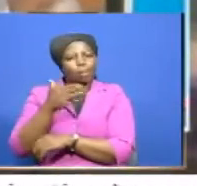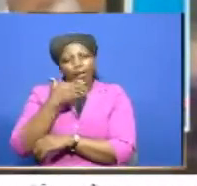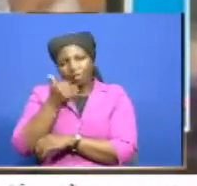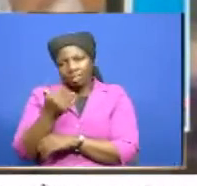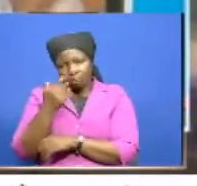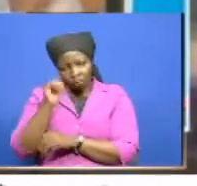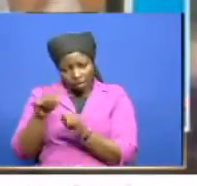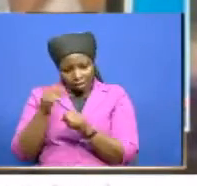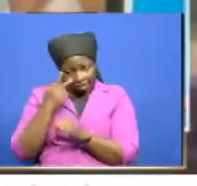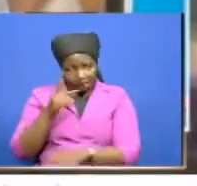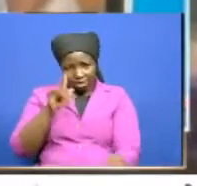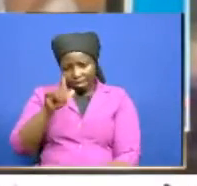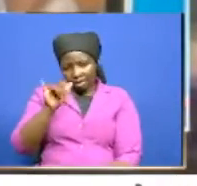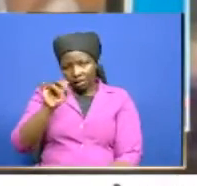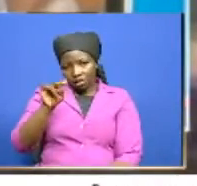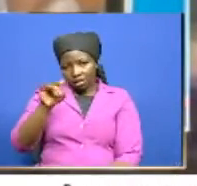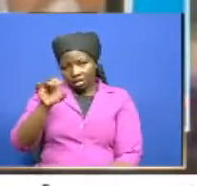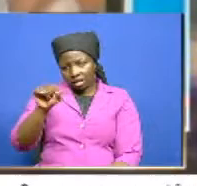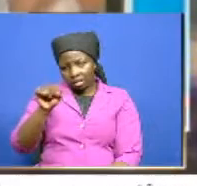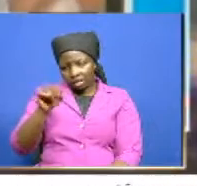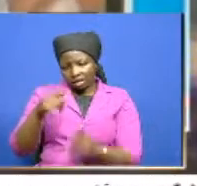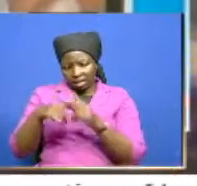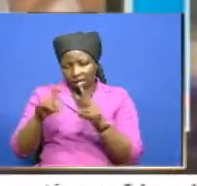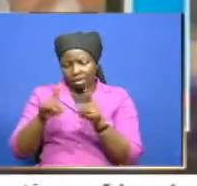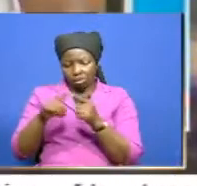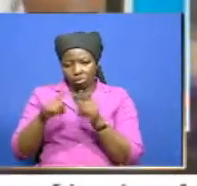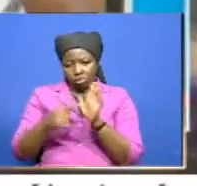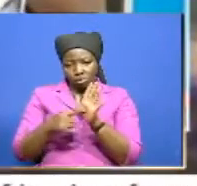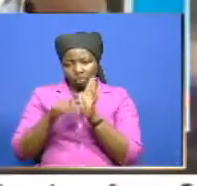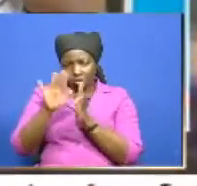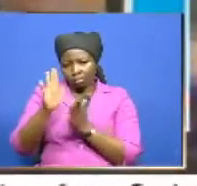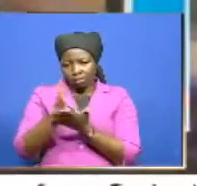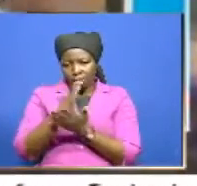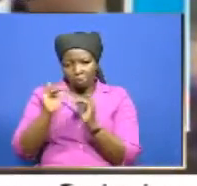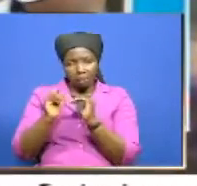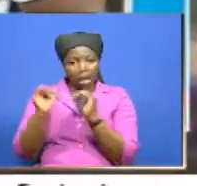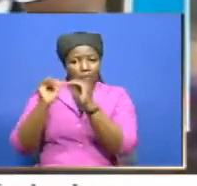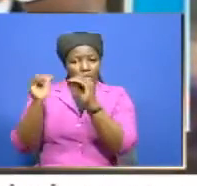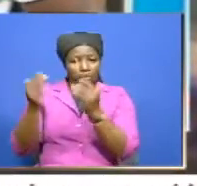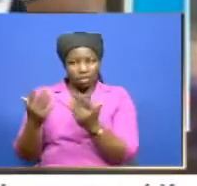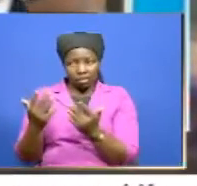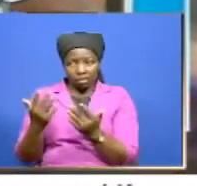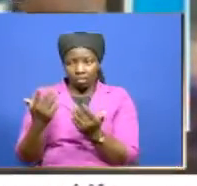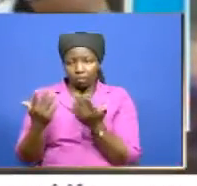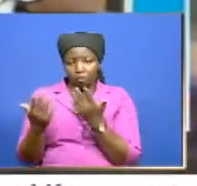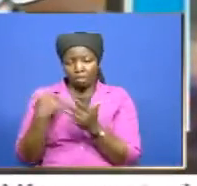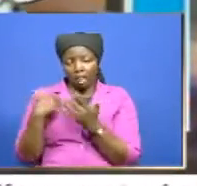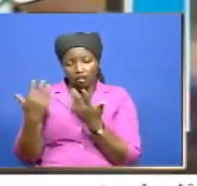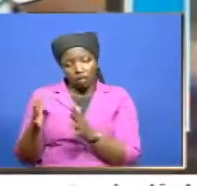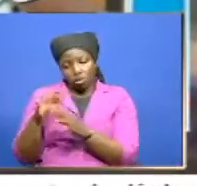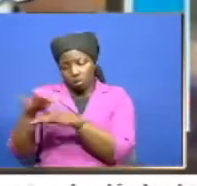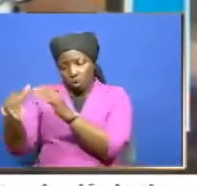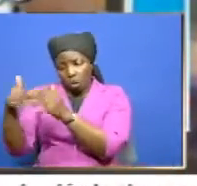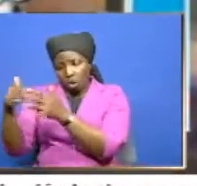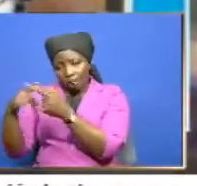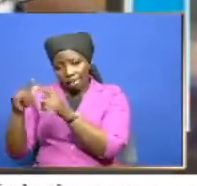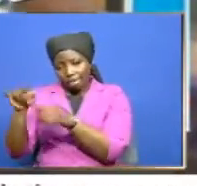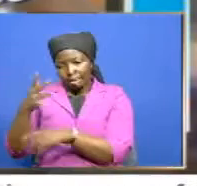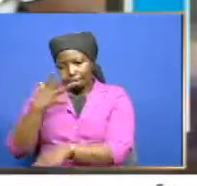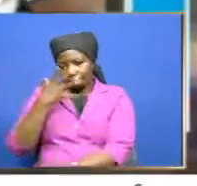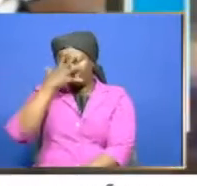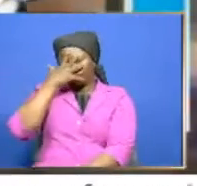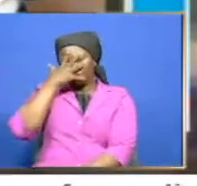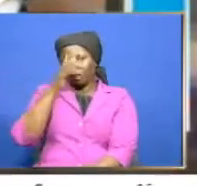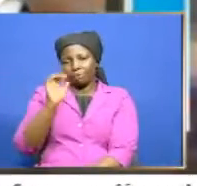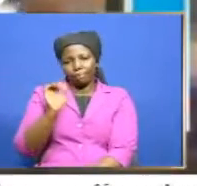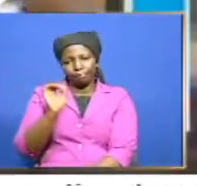the Lionesses are now starting to show some levels. You know, they're not going, they may have lost all the games, but it's not embarrassing,